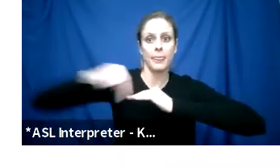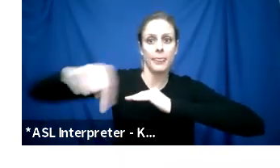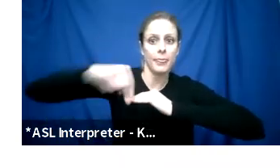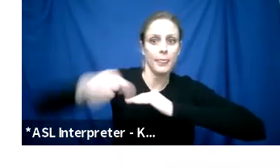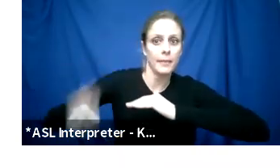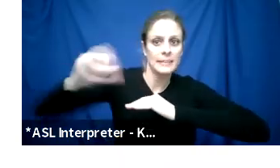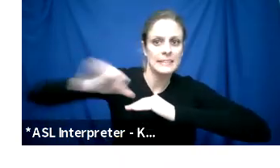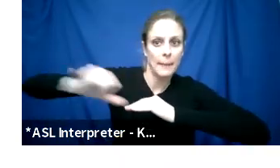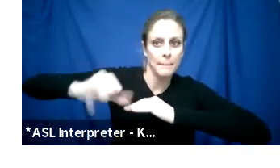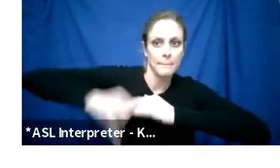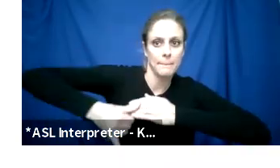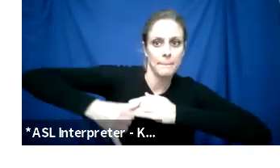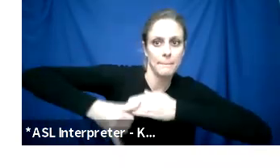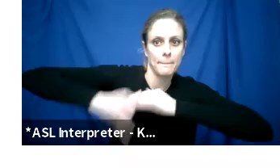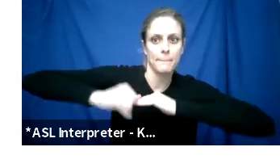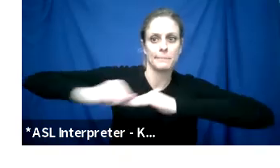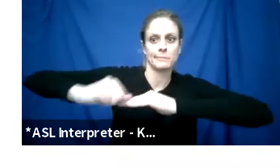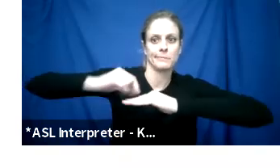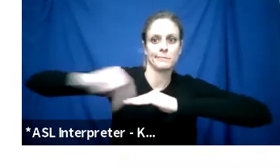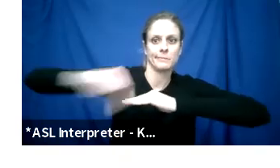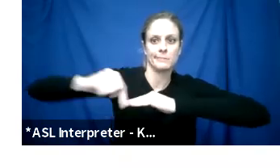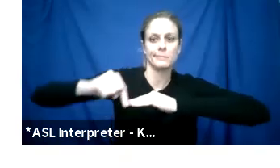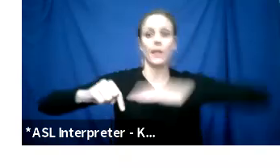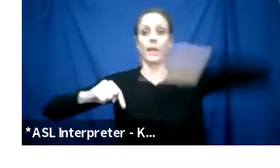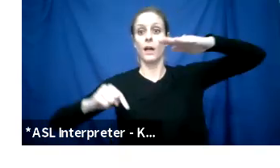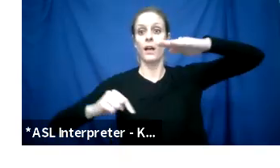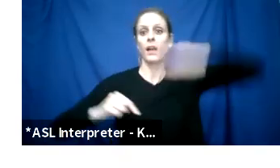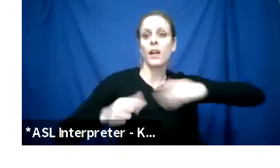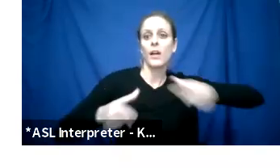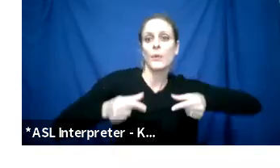well. Okay. Moving on to the next slide, slide number 59.